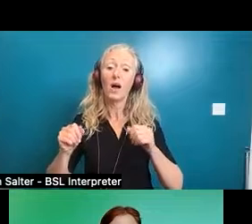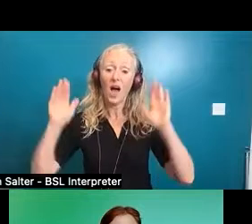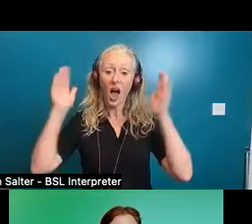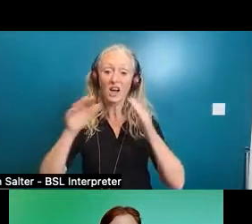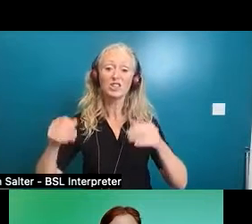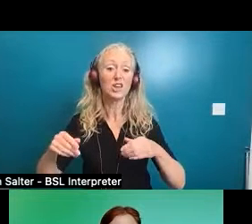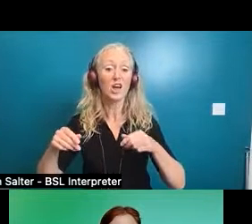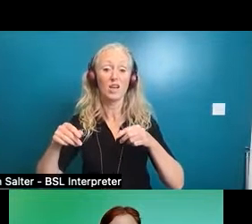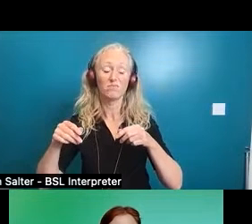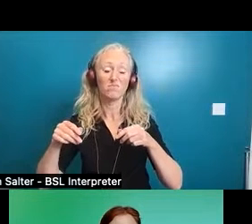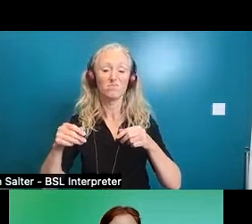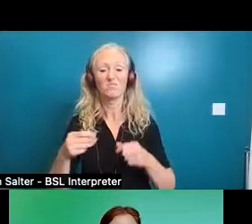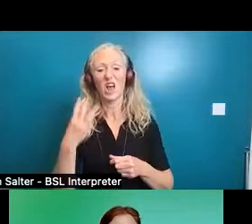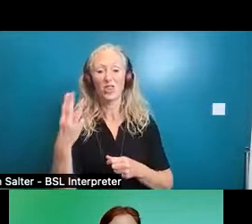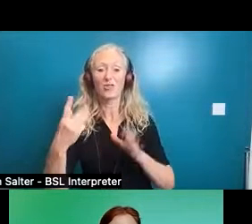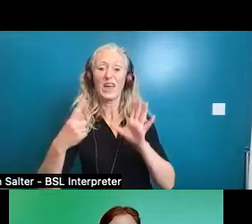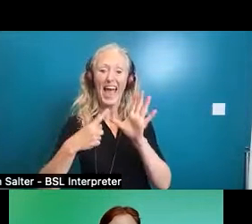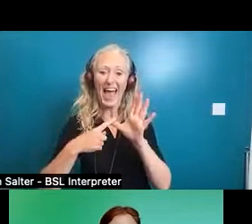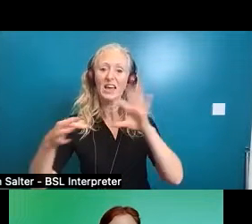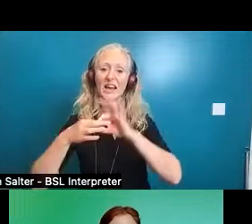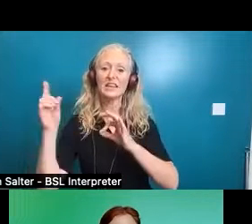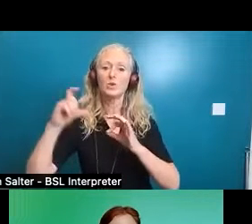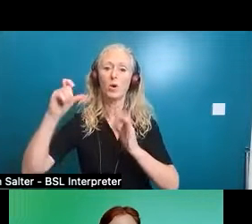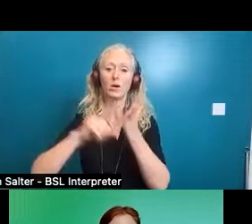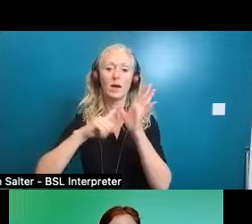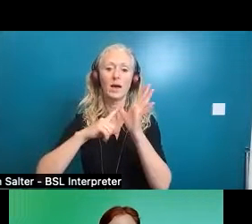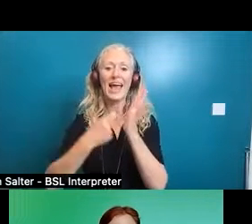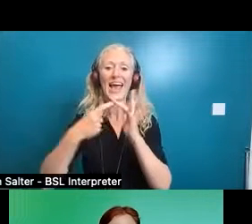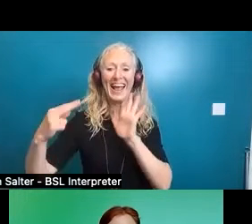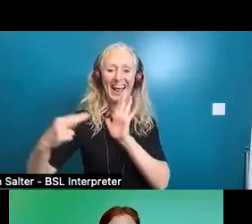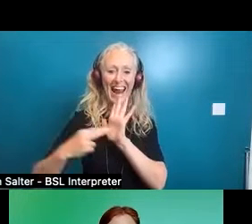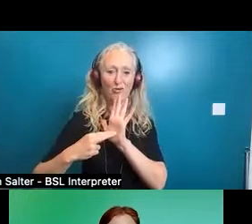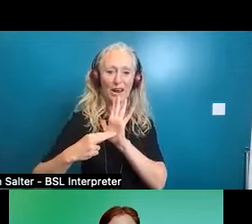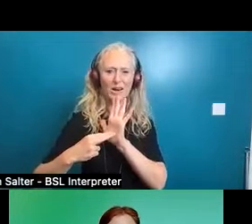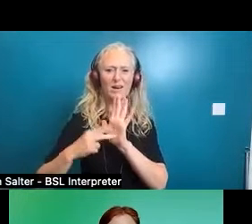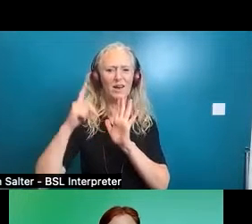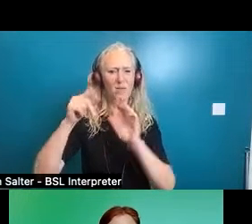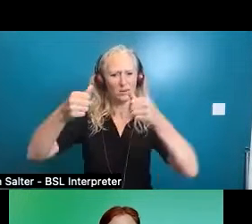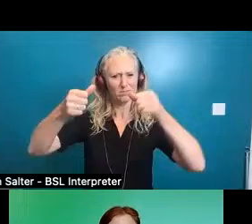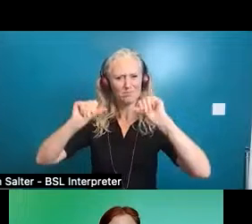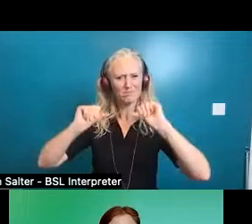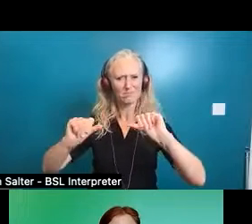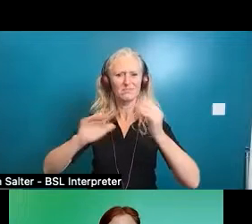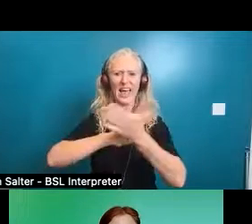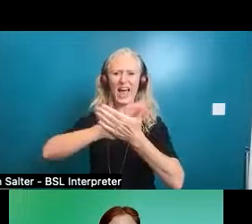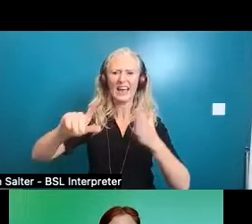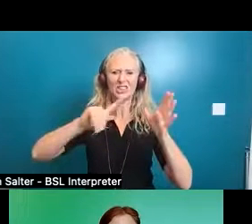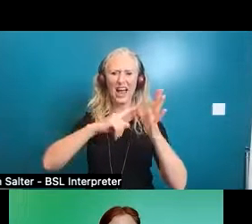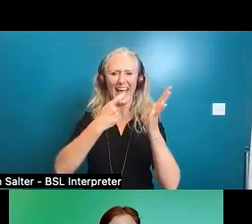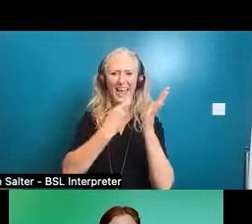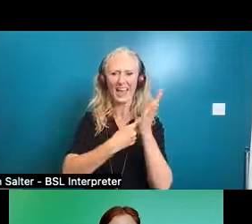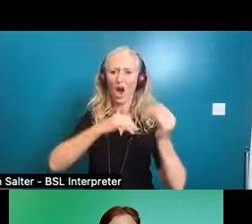3B doesn't really fit very nicely into where we expect the Usher proteins